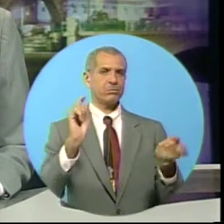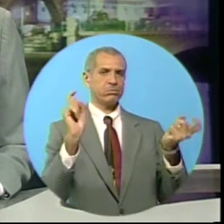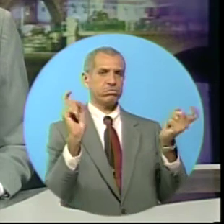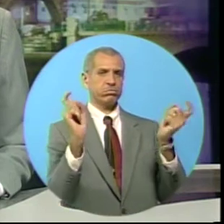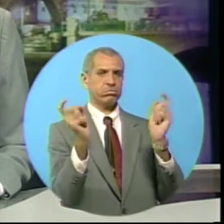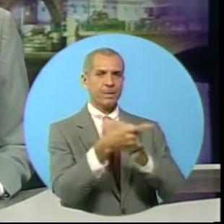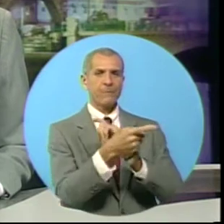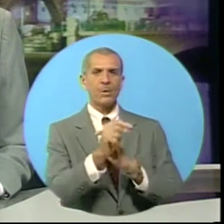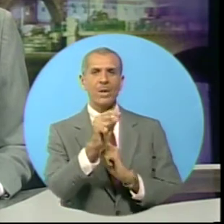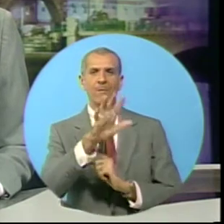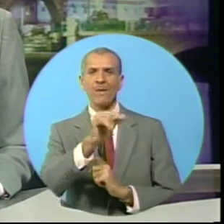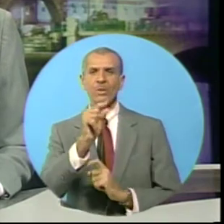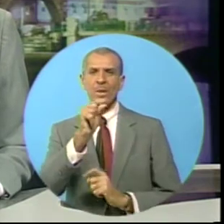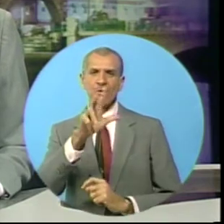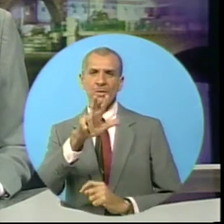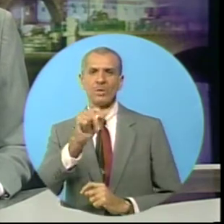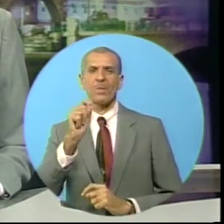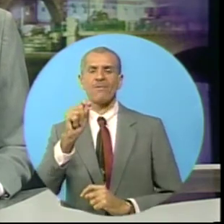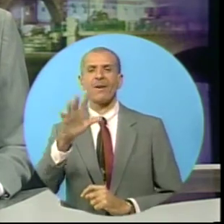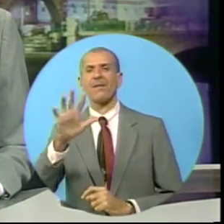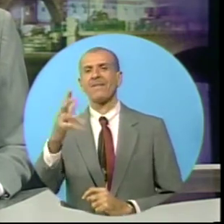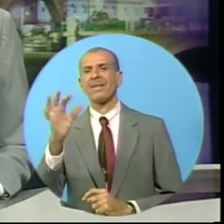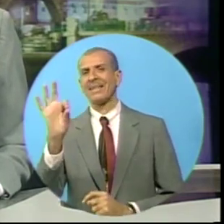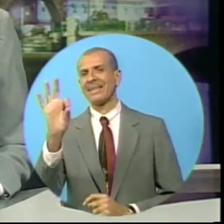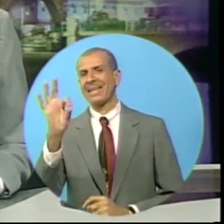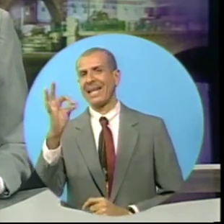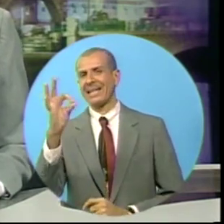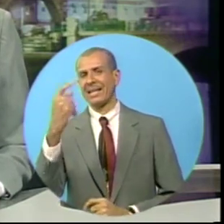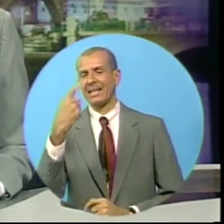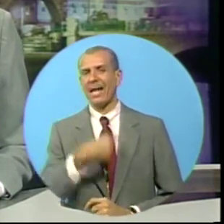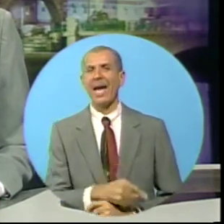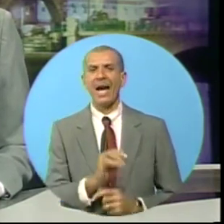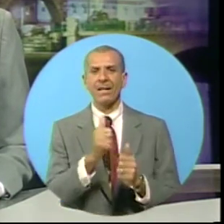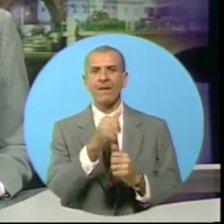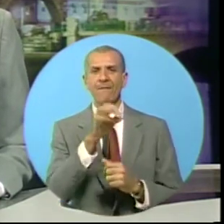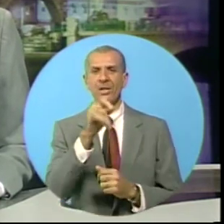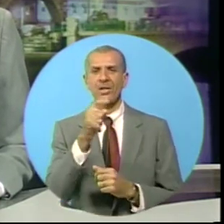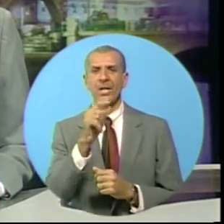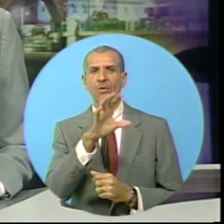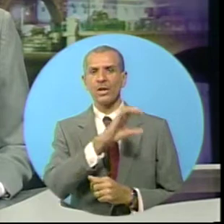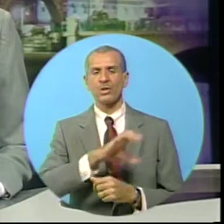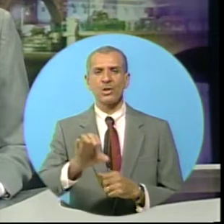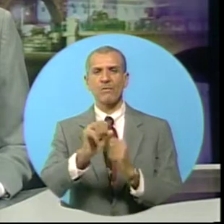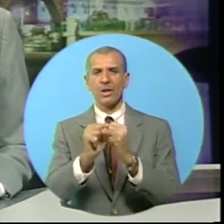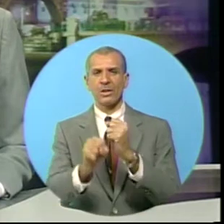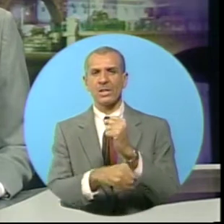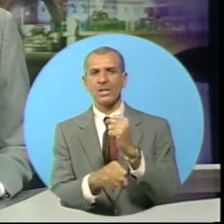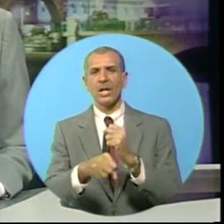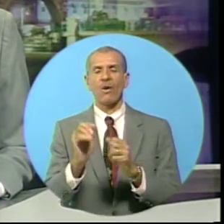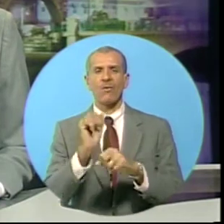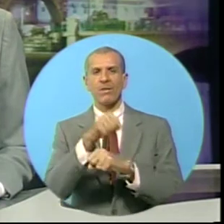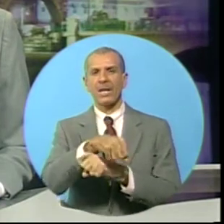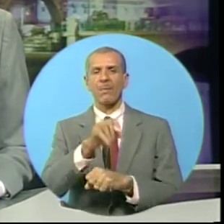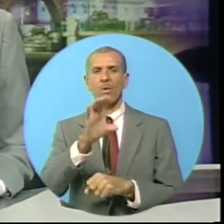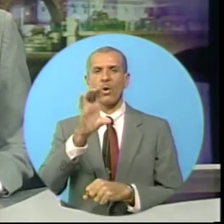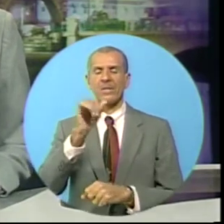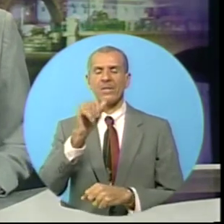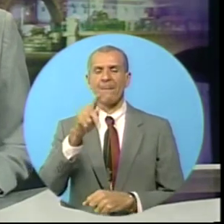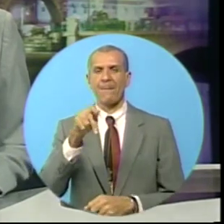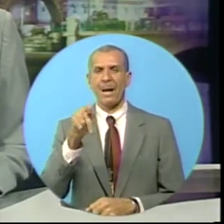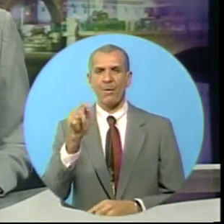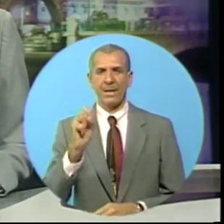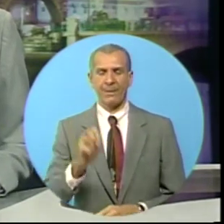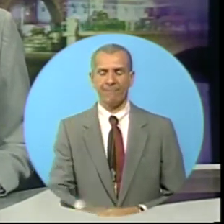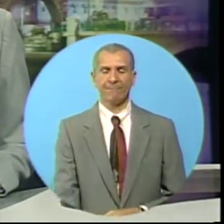College 25-23, 25-19, while in the feature game, Christchurch Foundation beat Coleridge Parry.